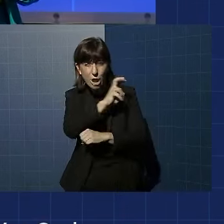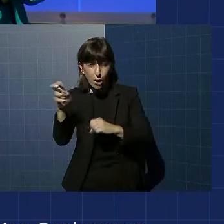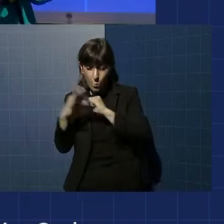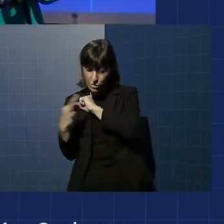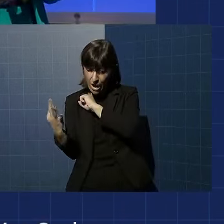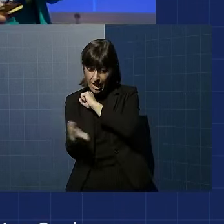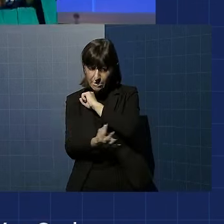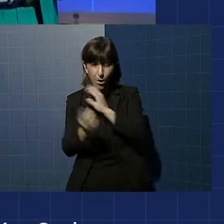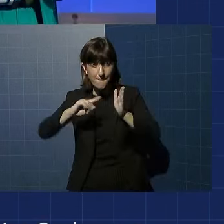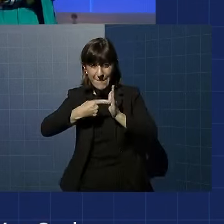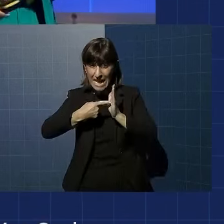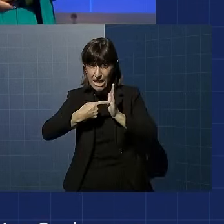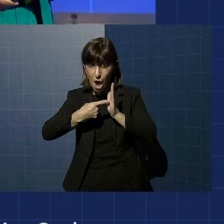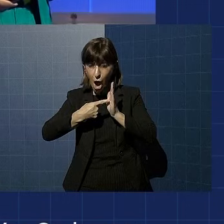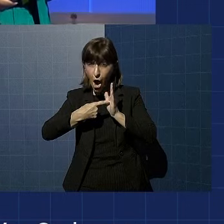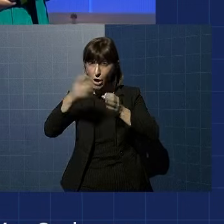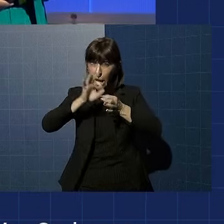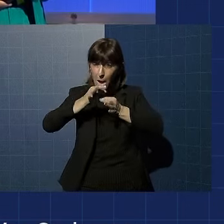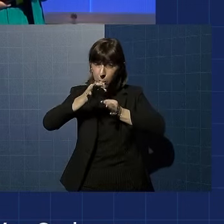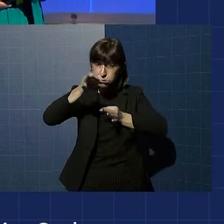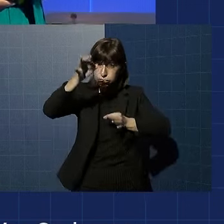impact on what we need to prepare.